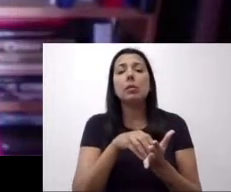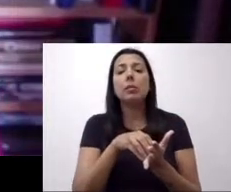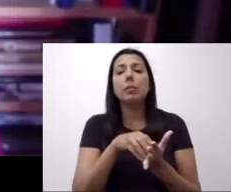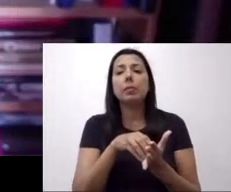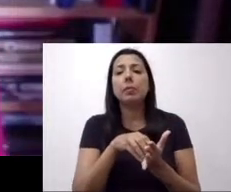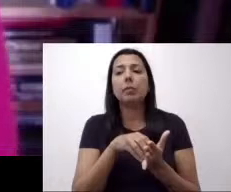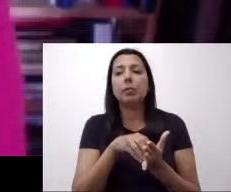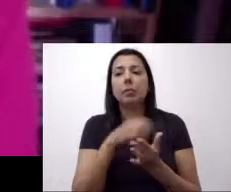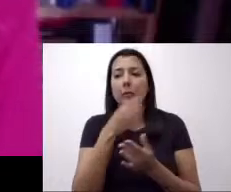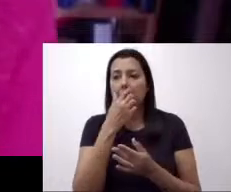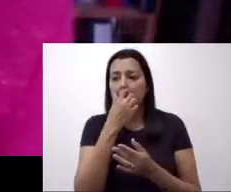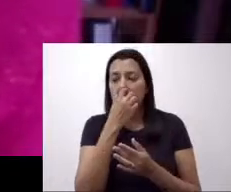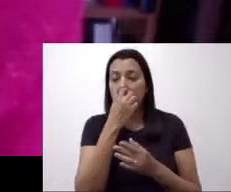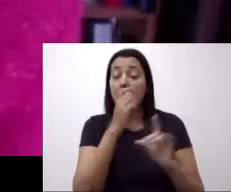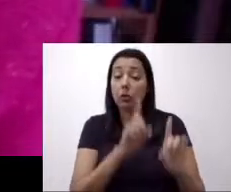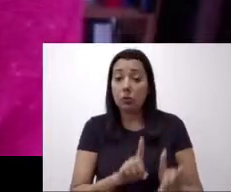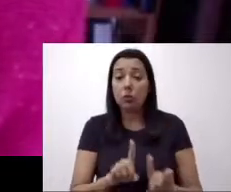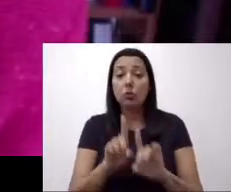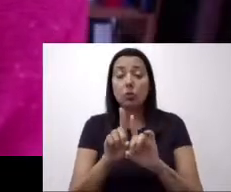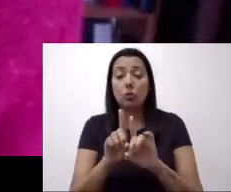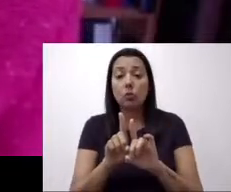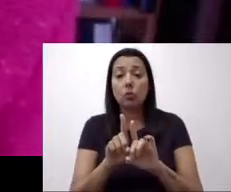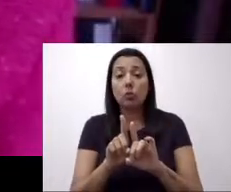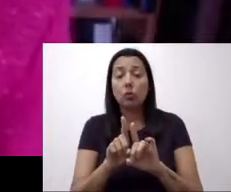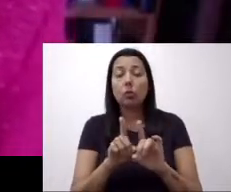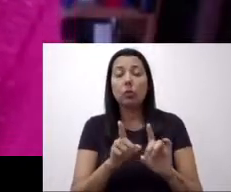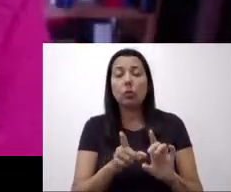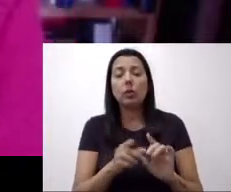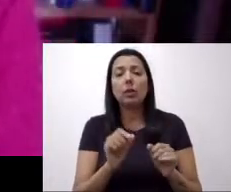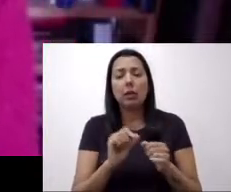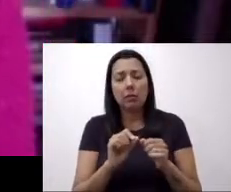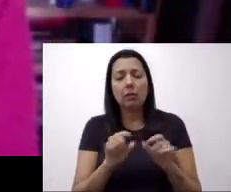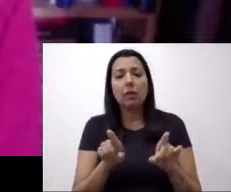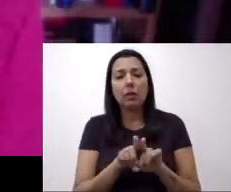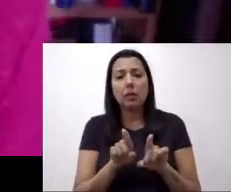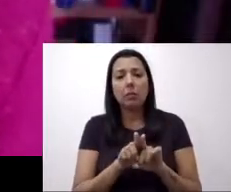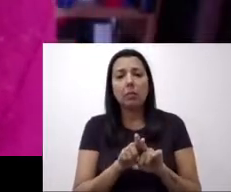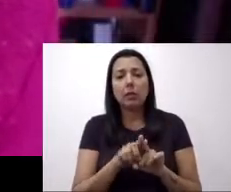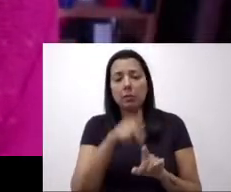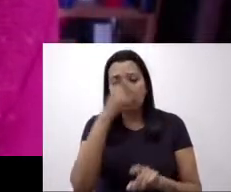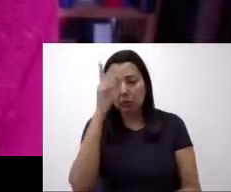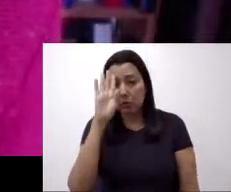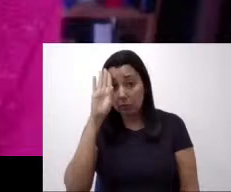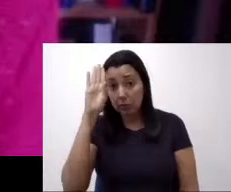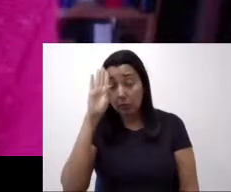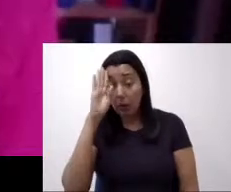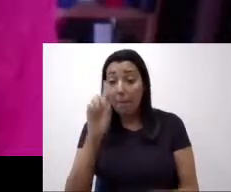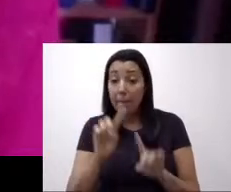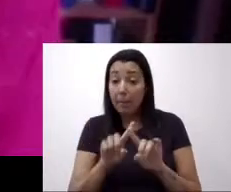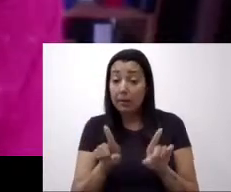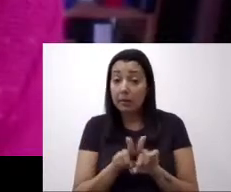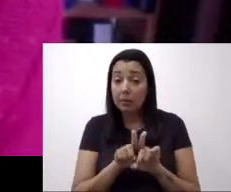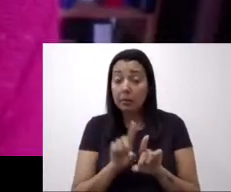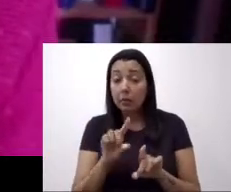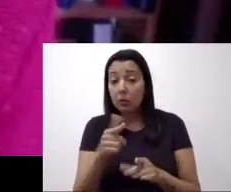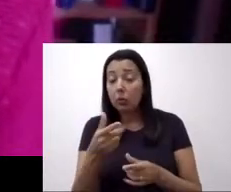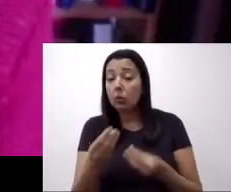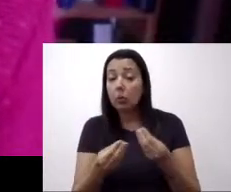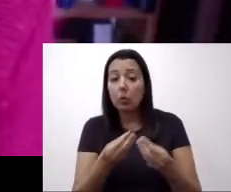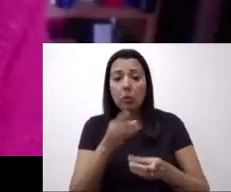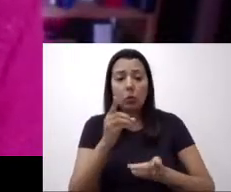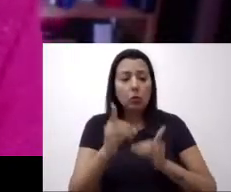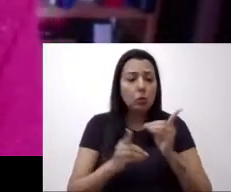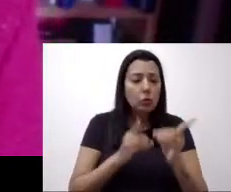partnerships or alliances that are built by actors, but it also concentrates on the discourses that are developed